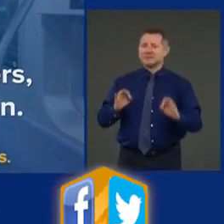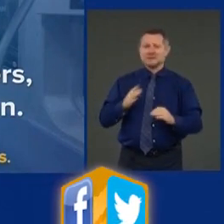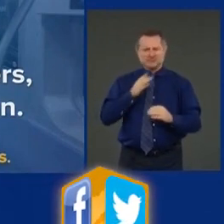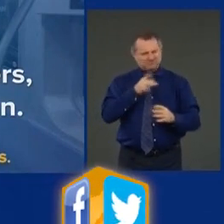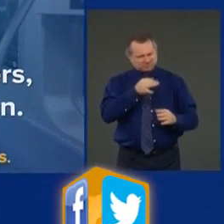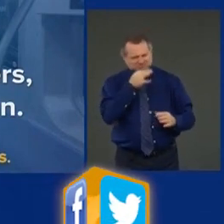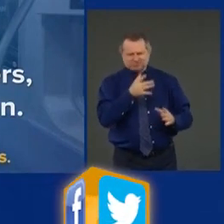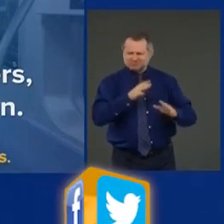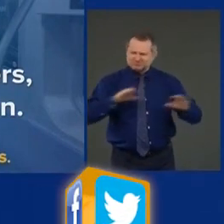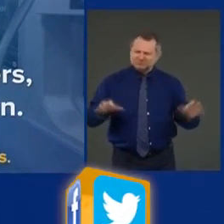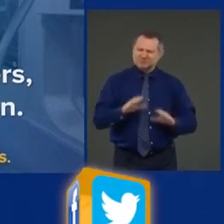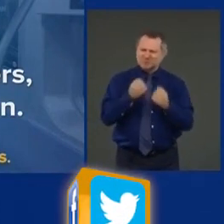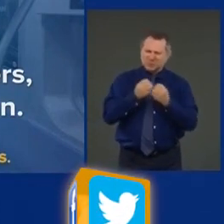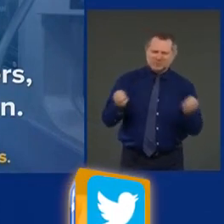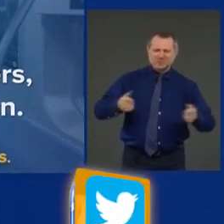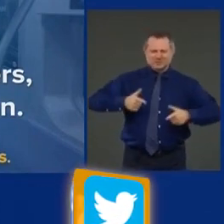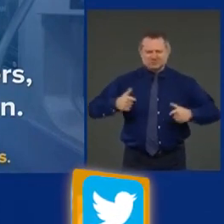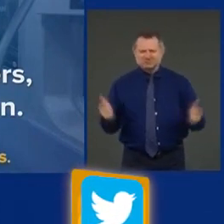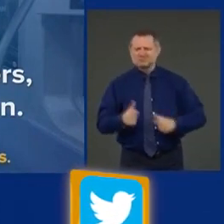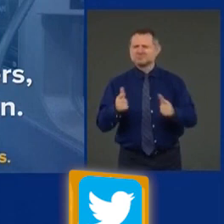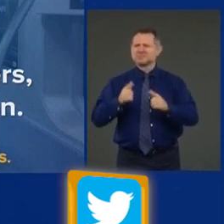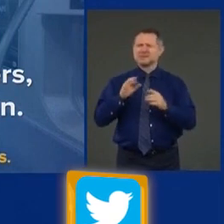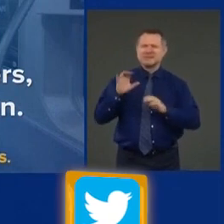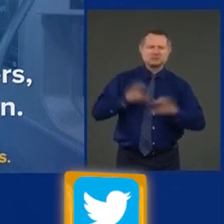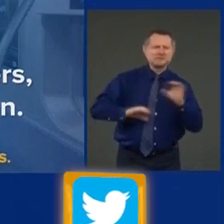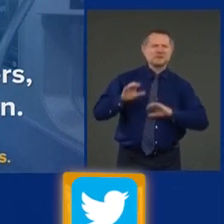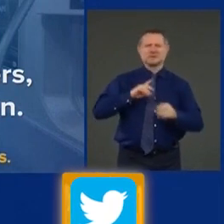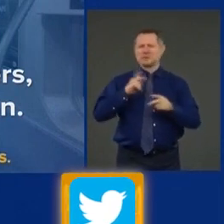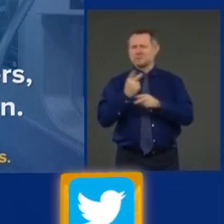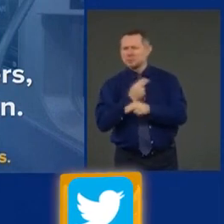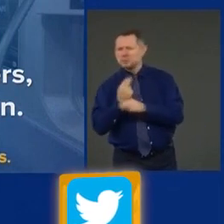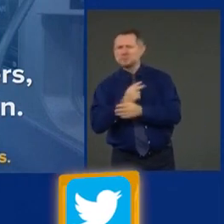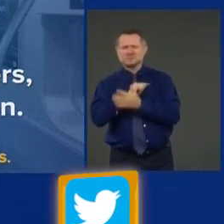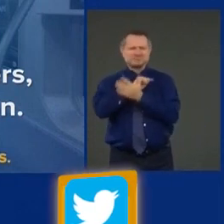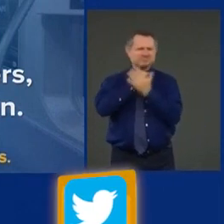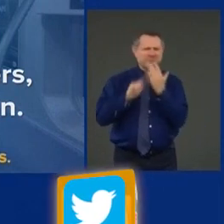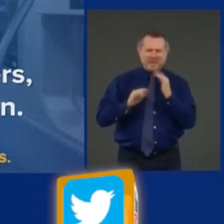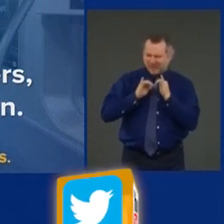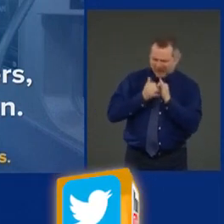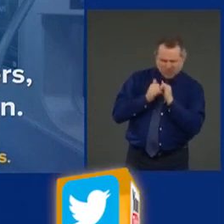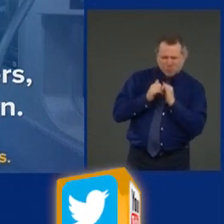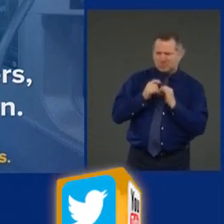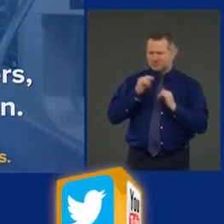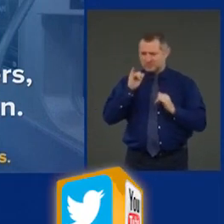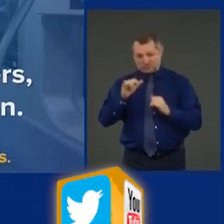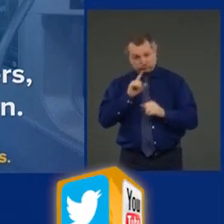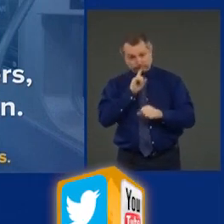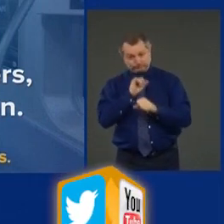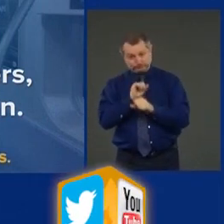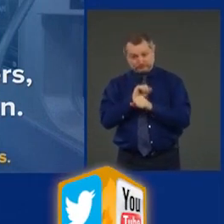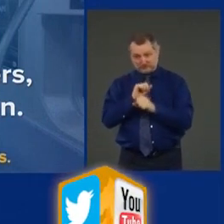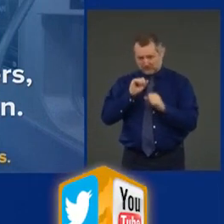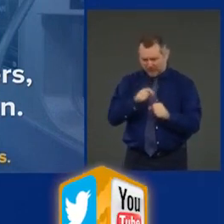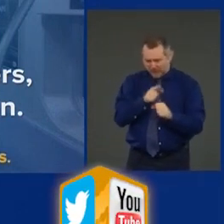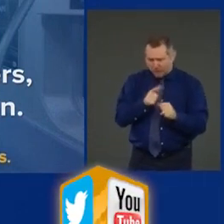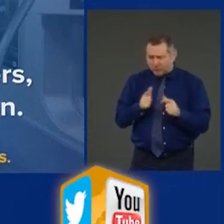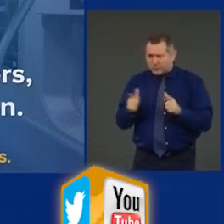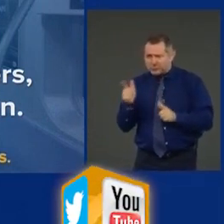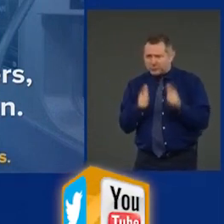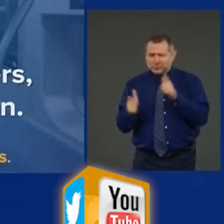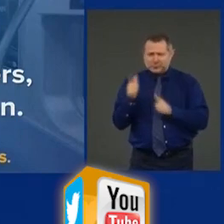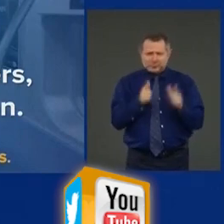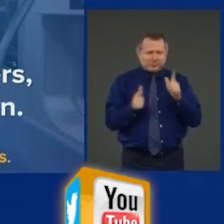what technology, what's safe, what chemicals, what's safe for the employees to put down, what's safe for